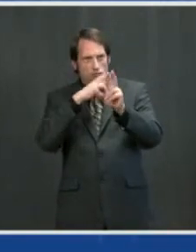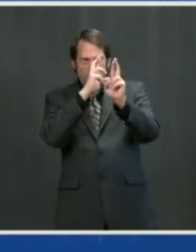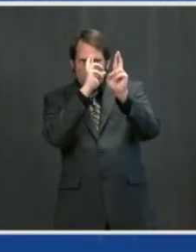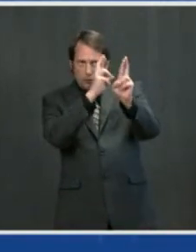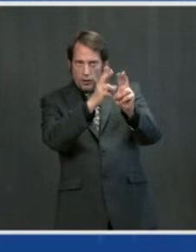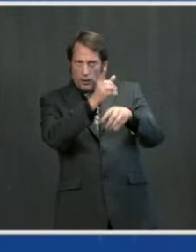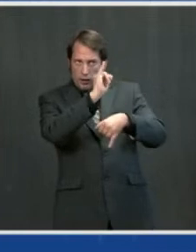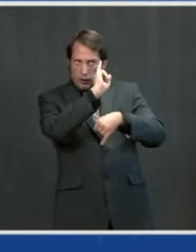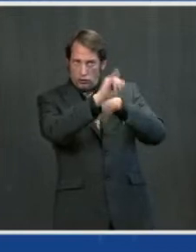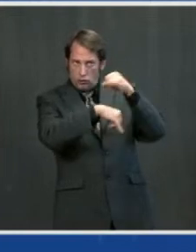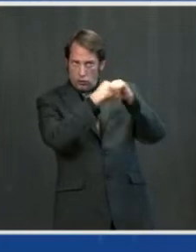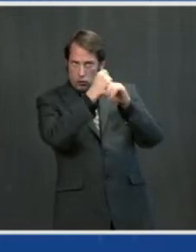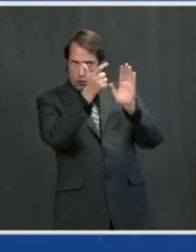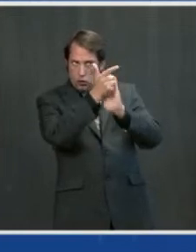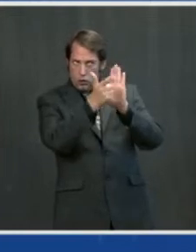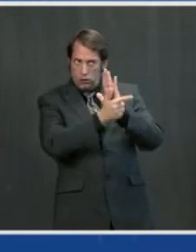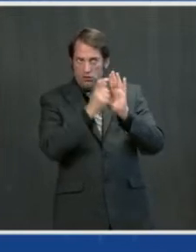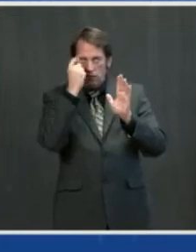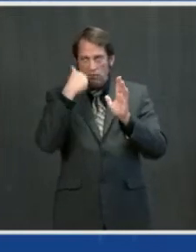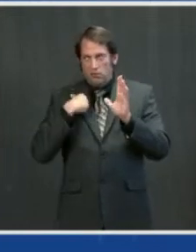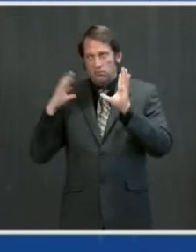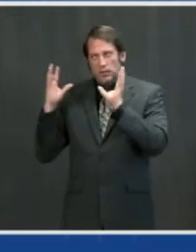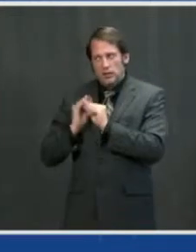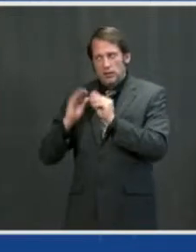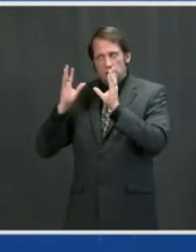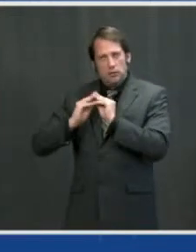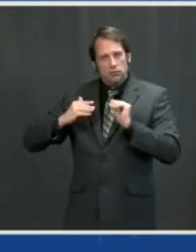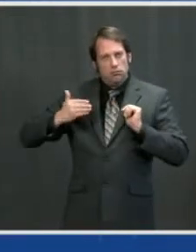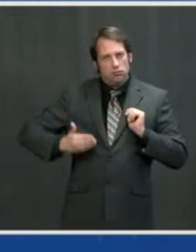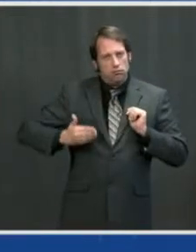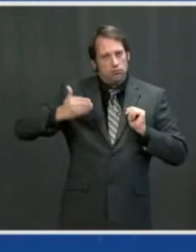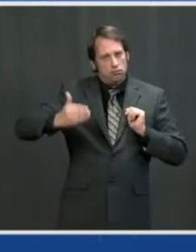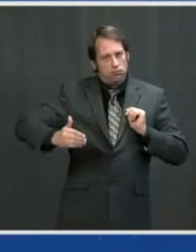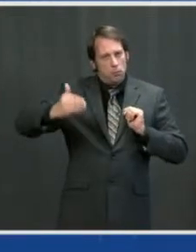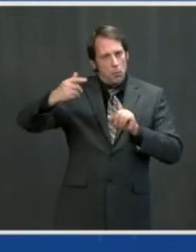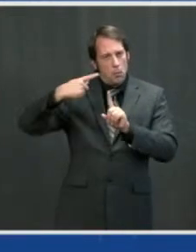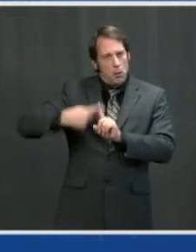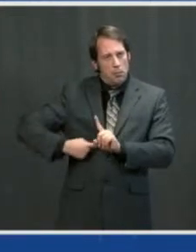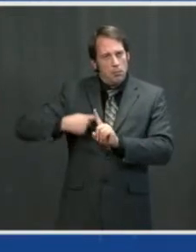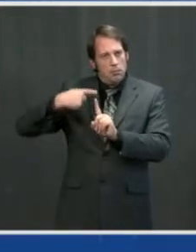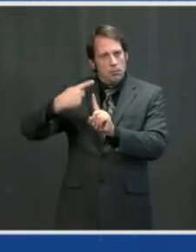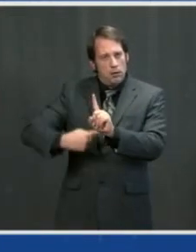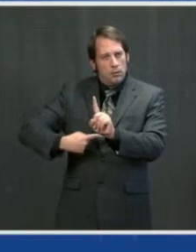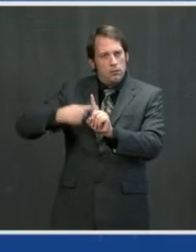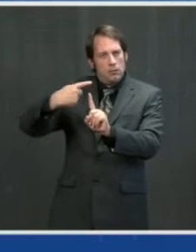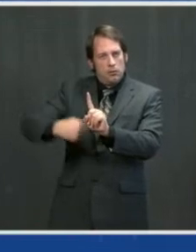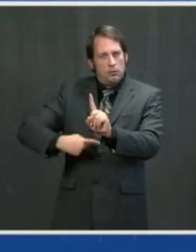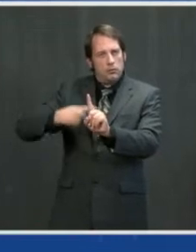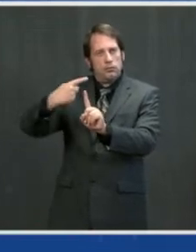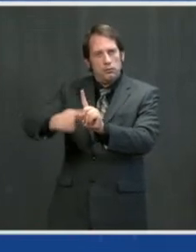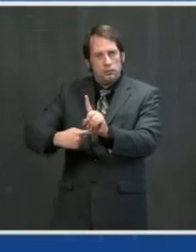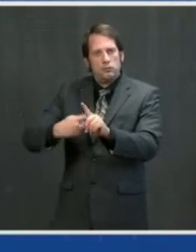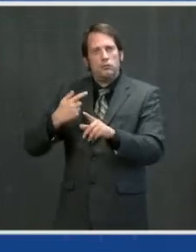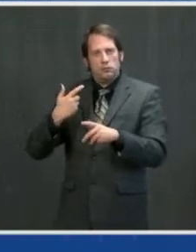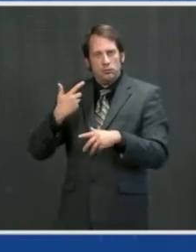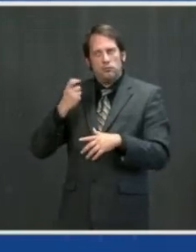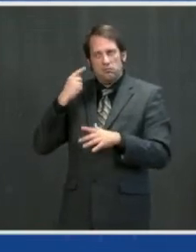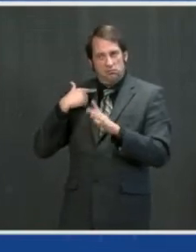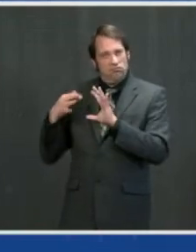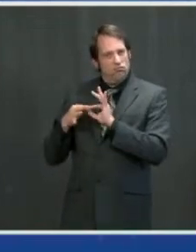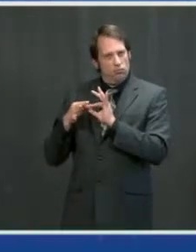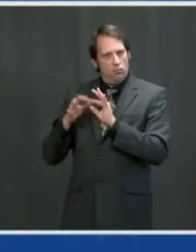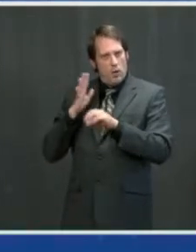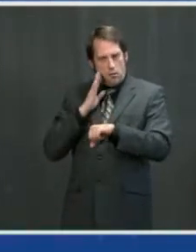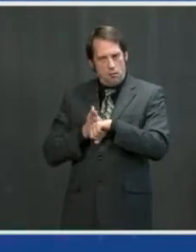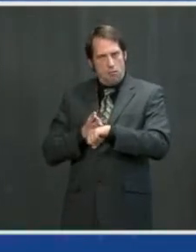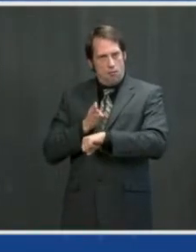law, while exercising joint leadership to build back better our global community.